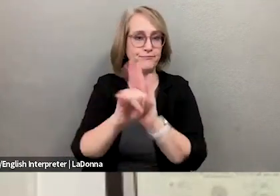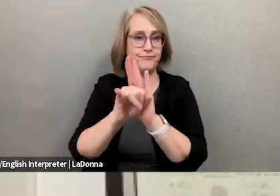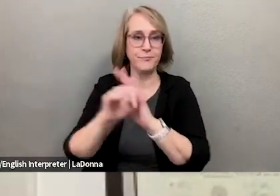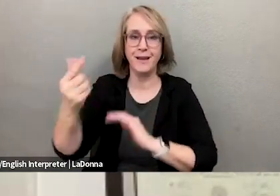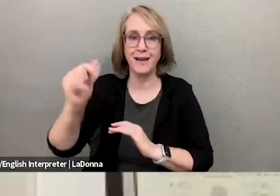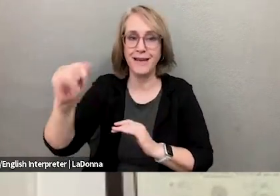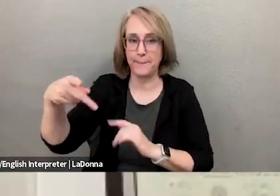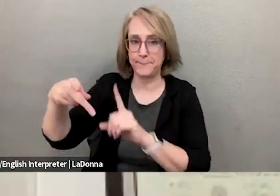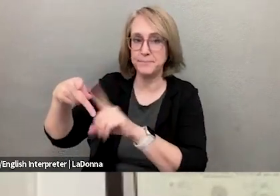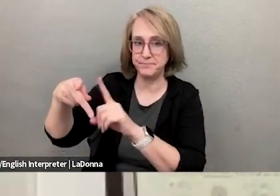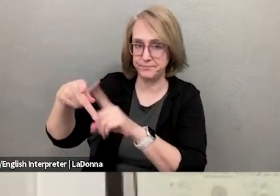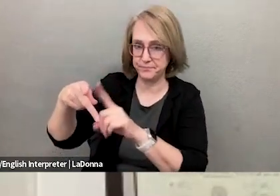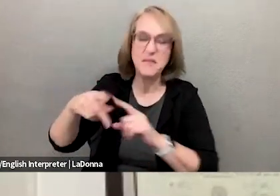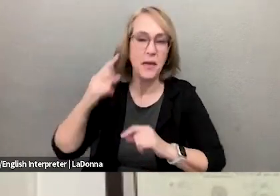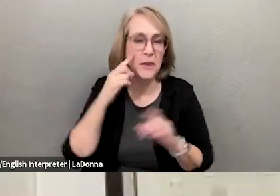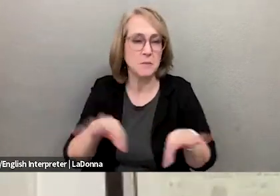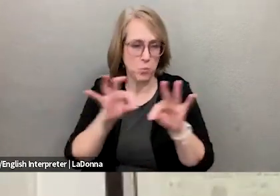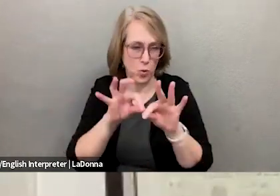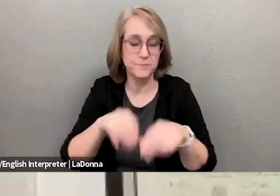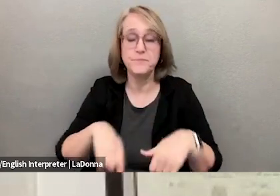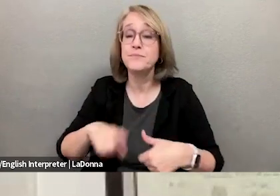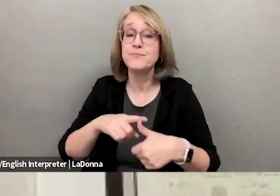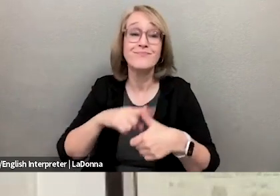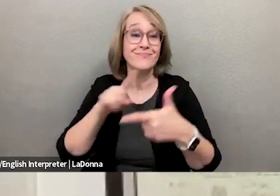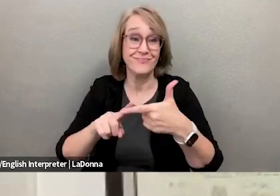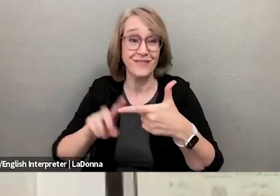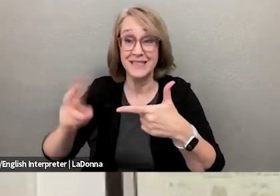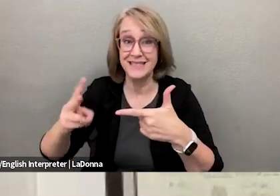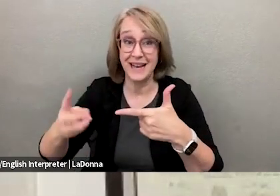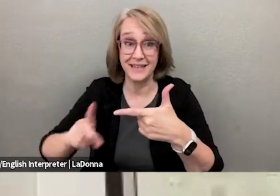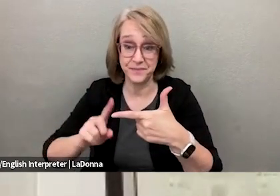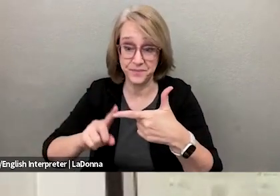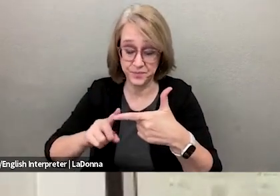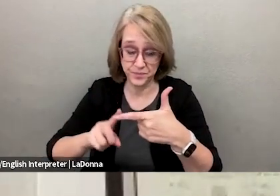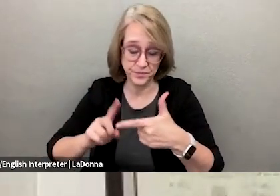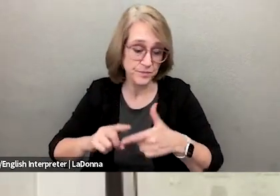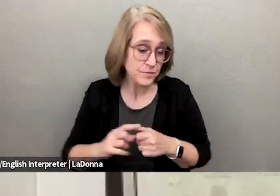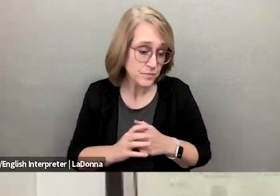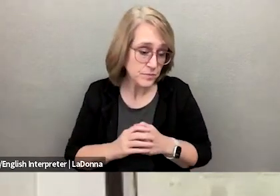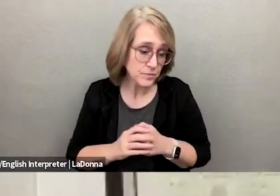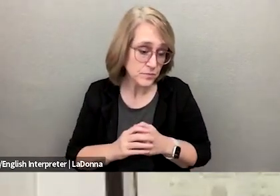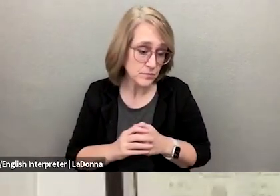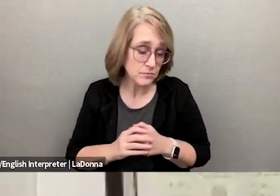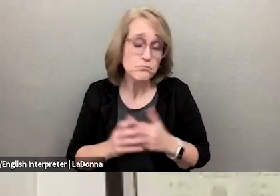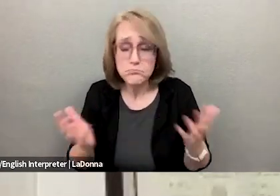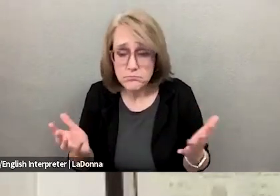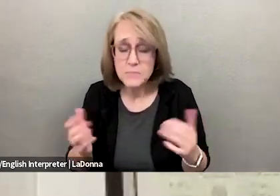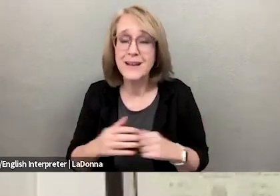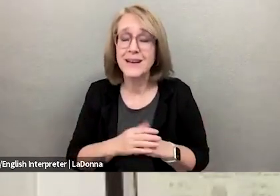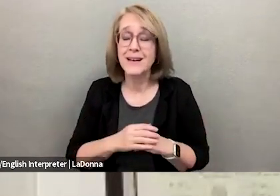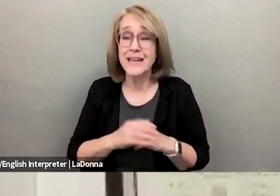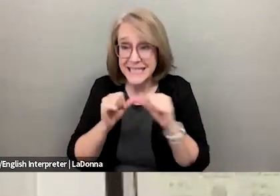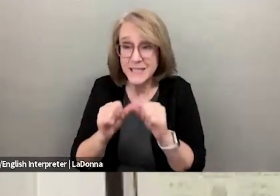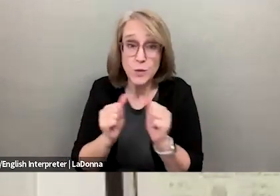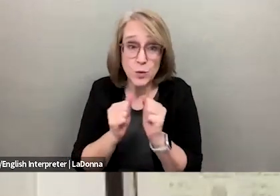further to light. Second is to continue to tell the